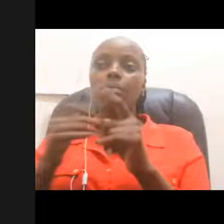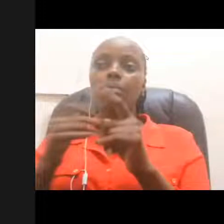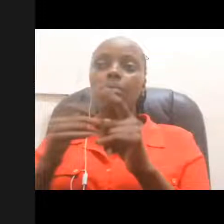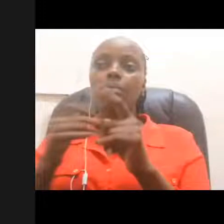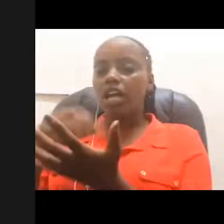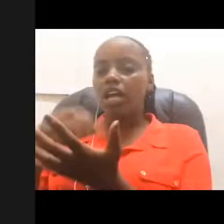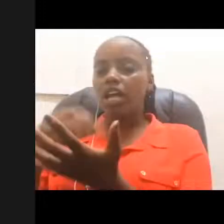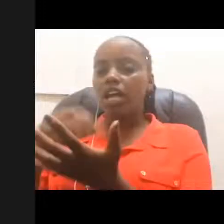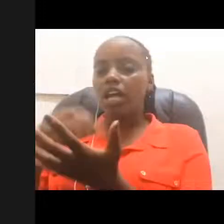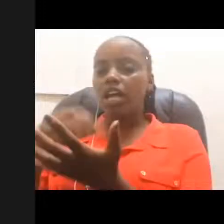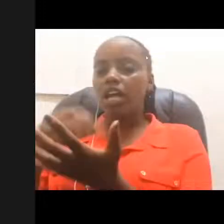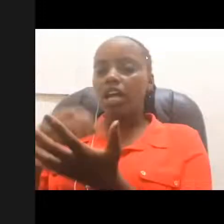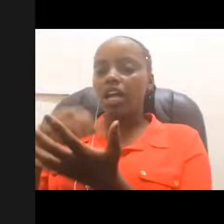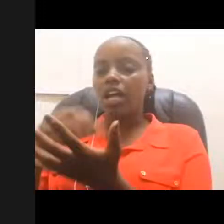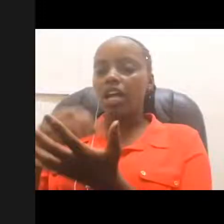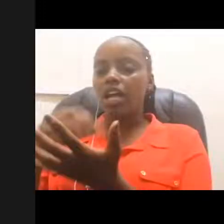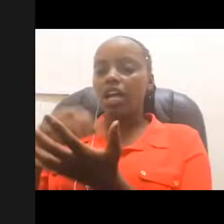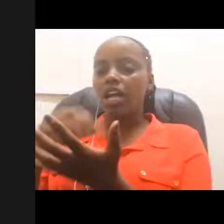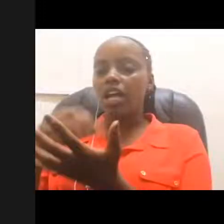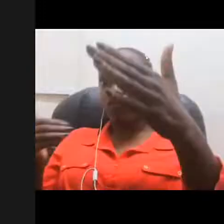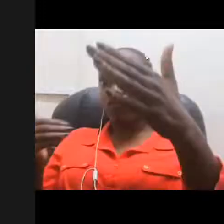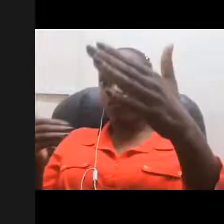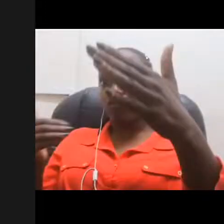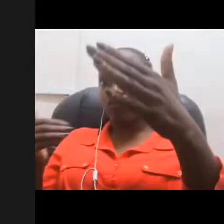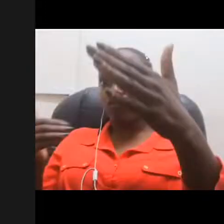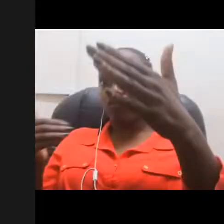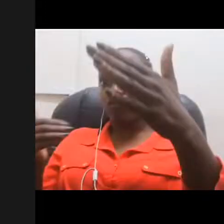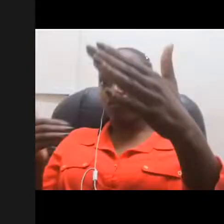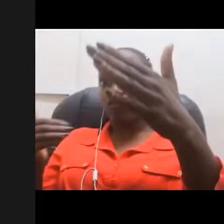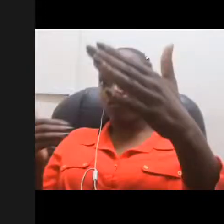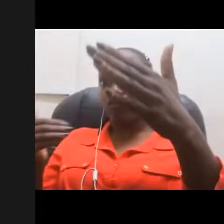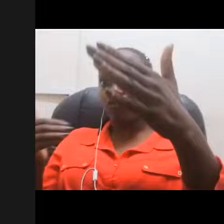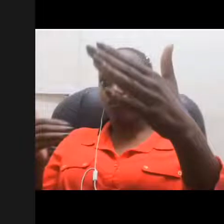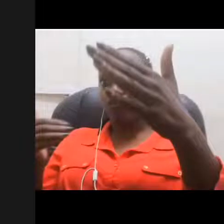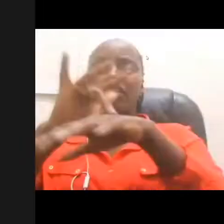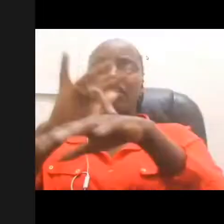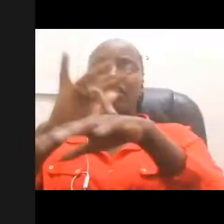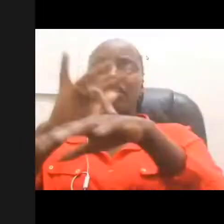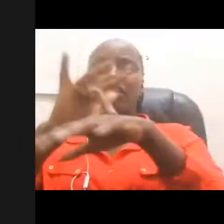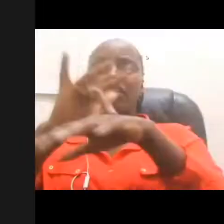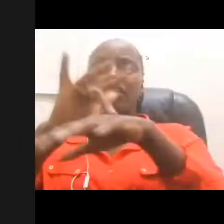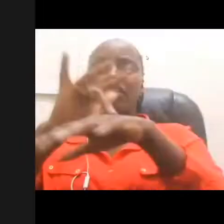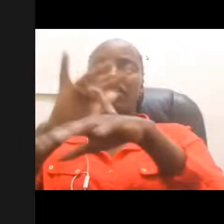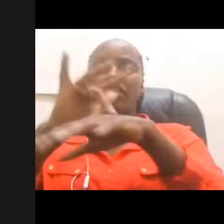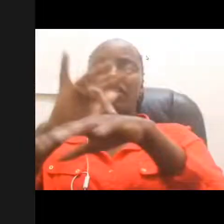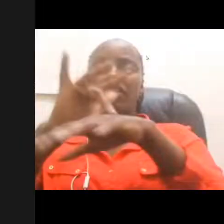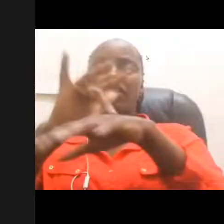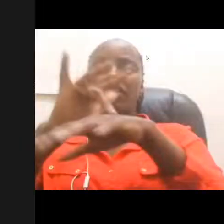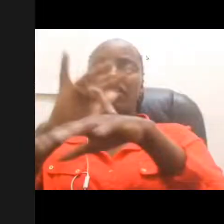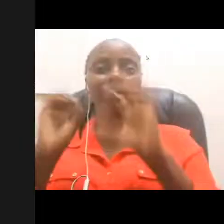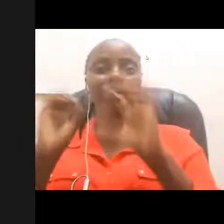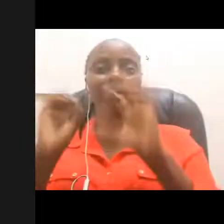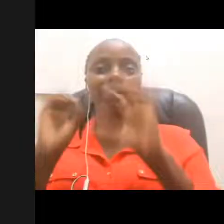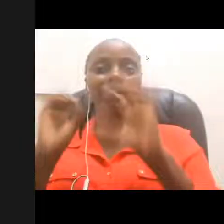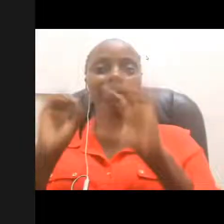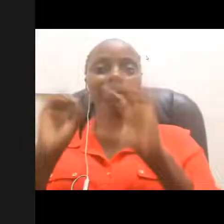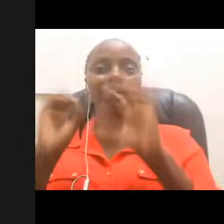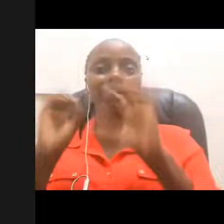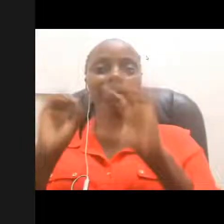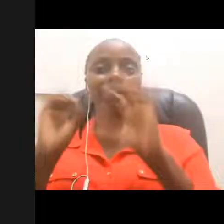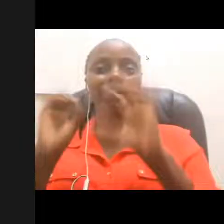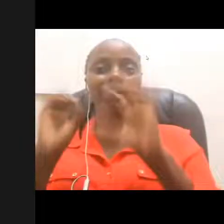the outbreak of COVID-19. So children have been affected, children are not going to school, girls are exposed